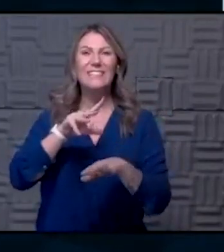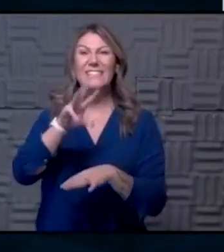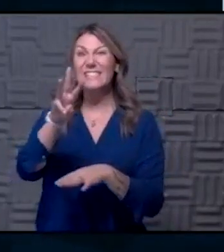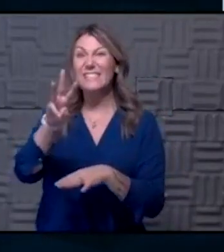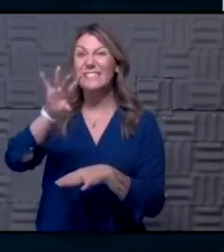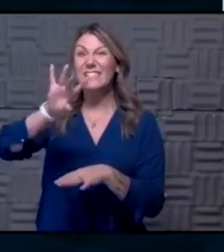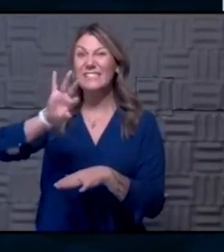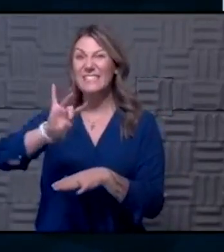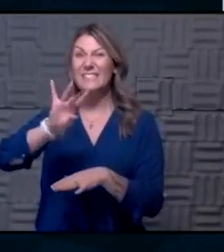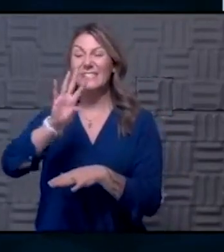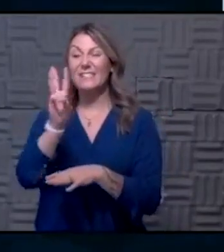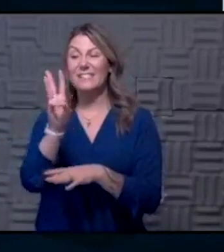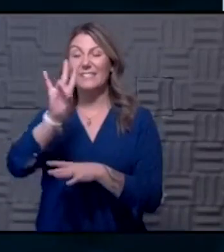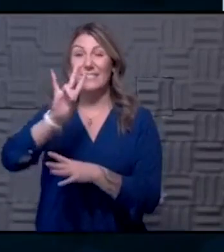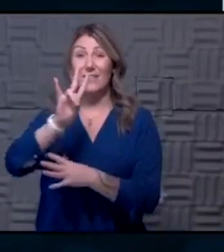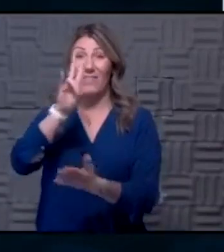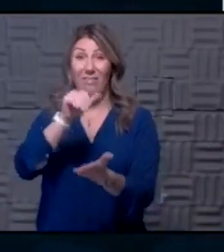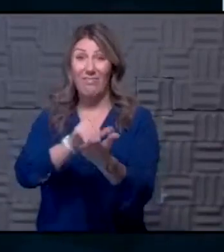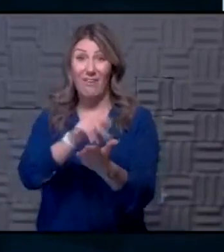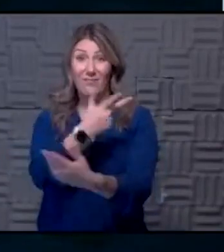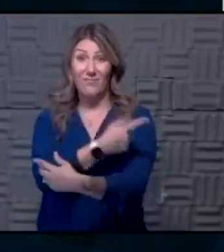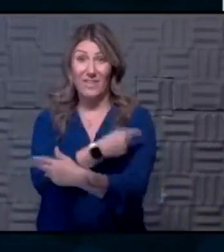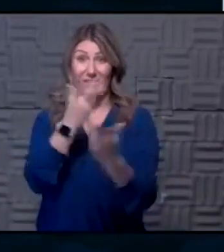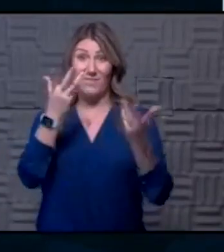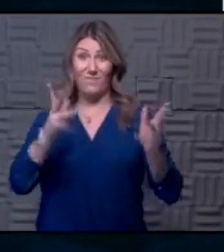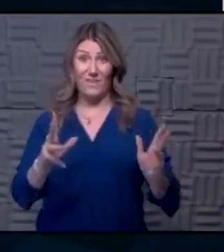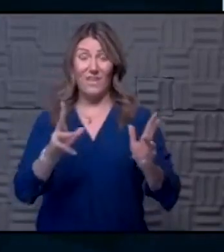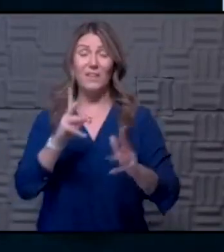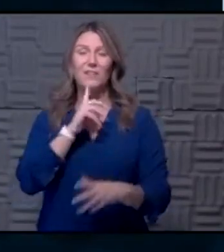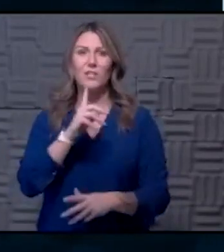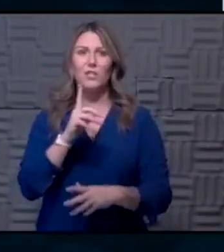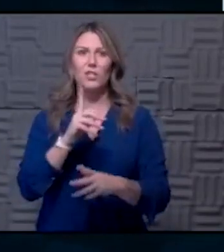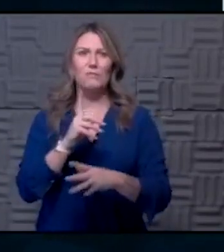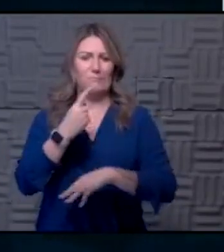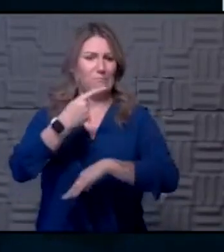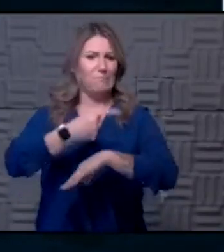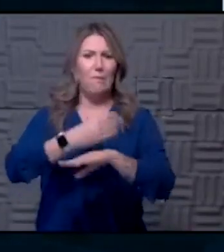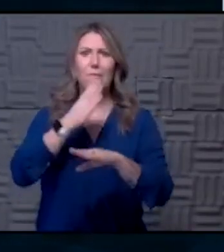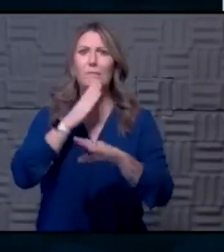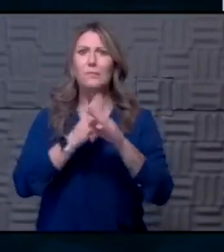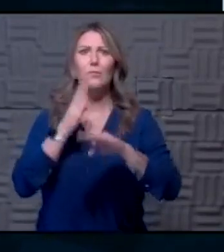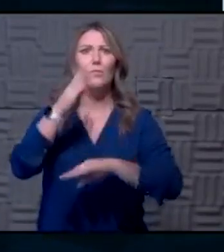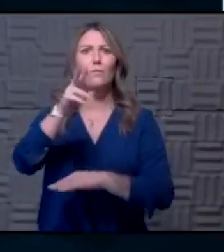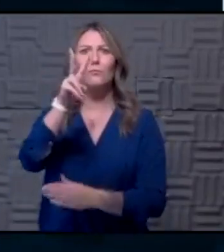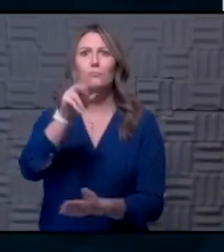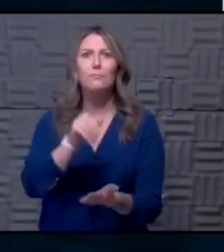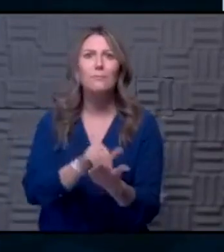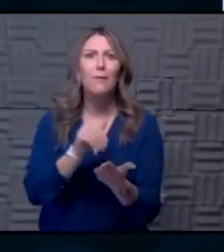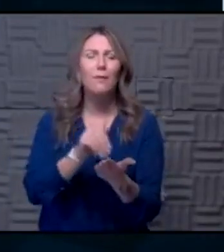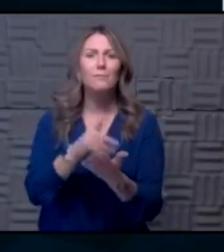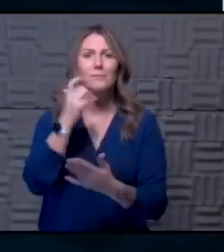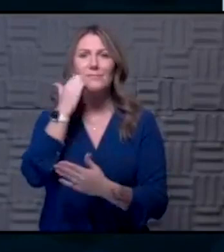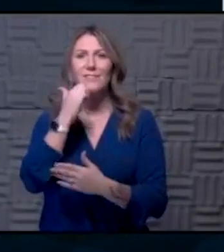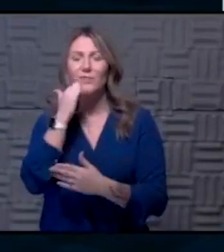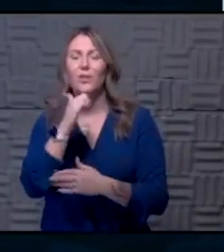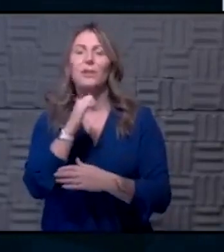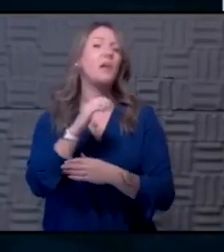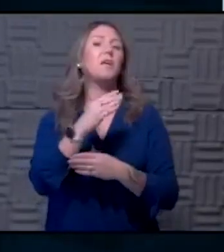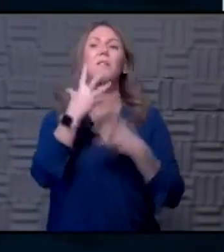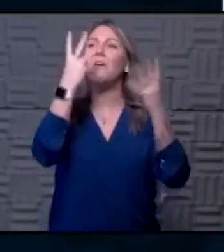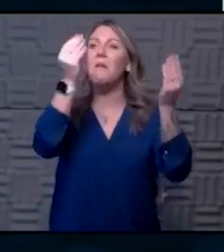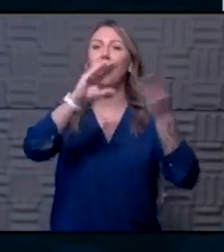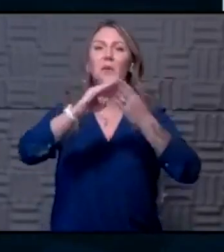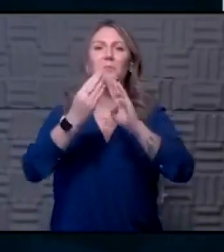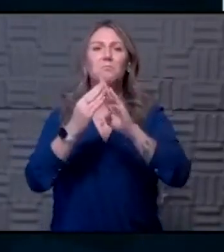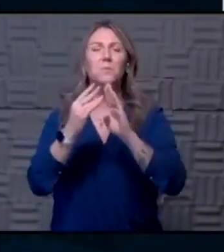vaccinations, and we've had a number of days where we've given over 2,000 in a single day. We've also been out in the community 2 to 3